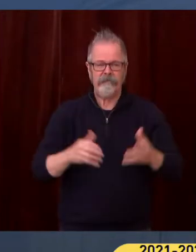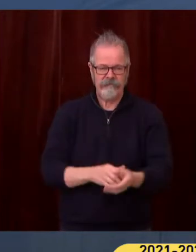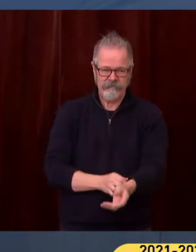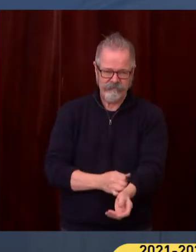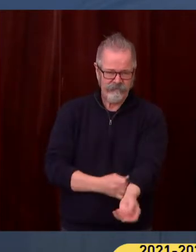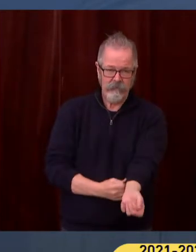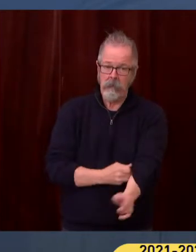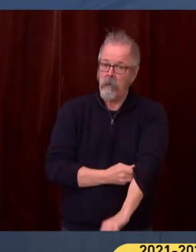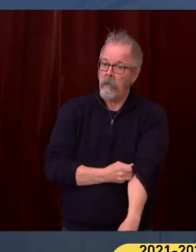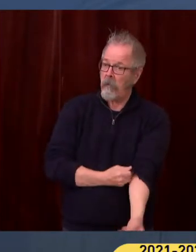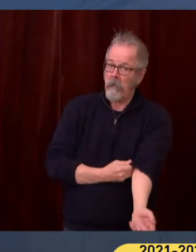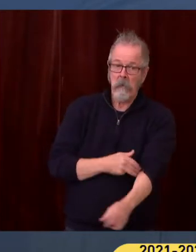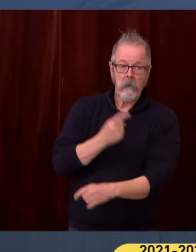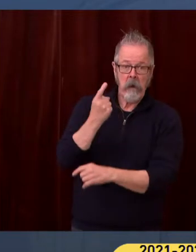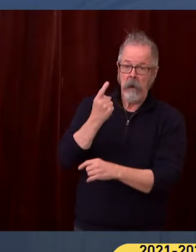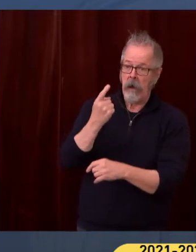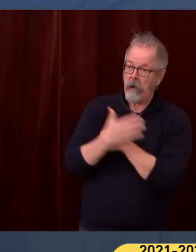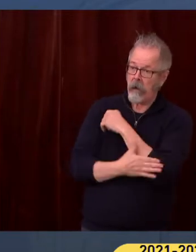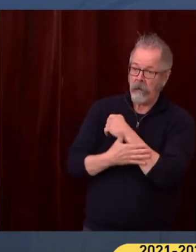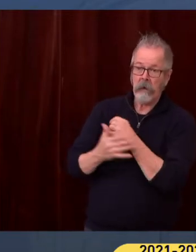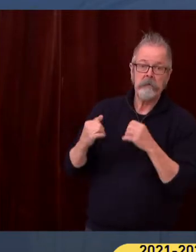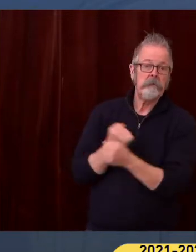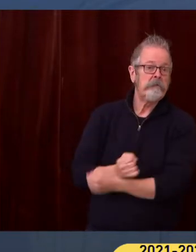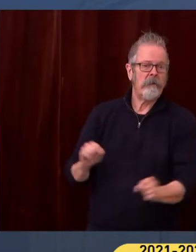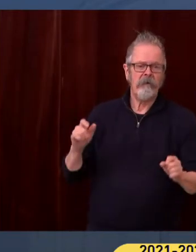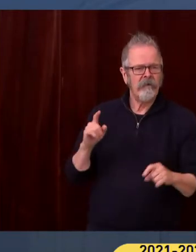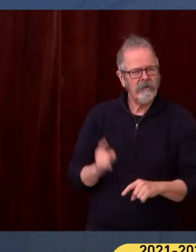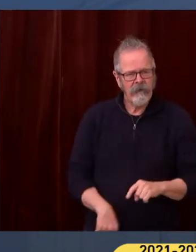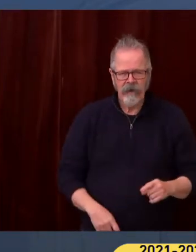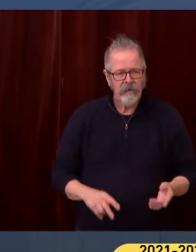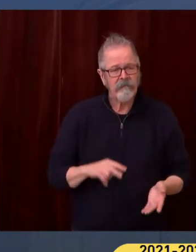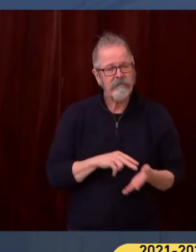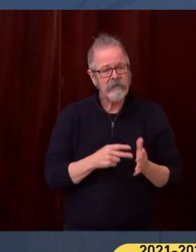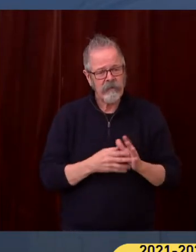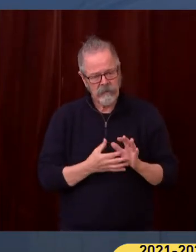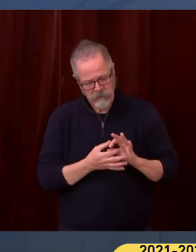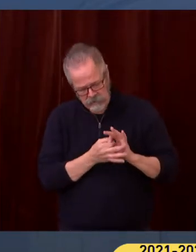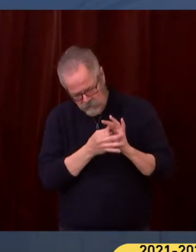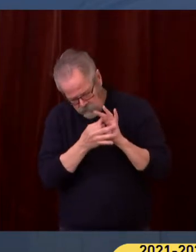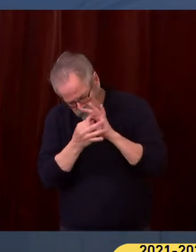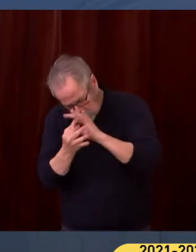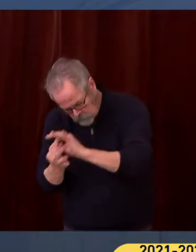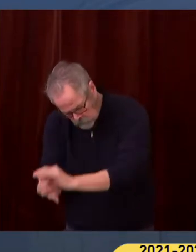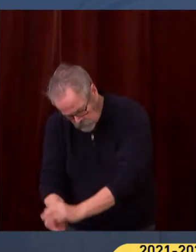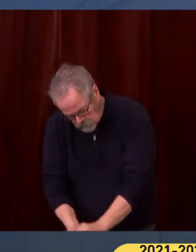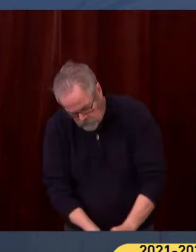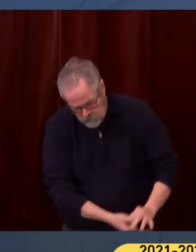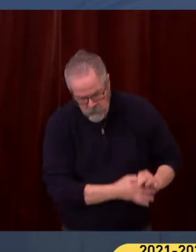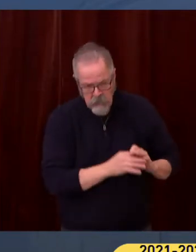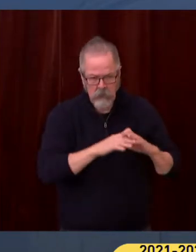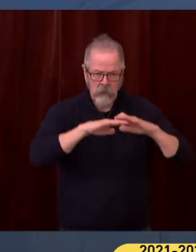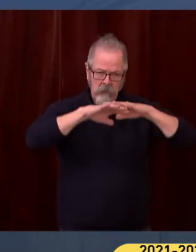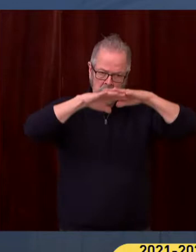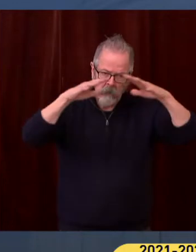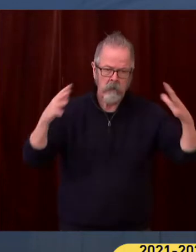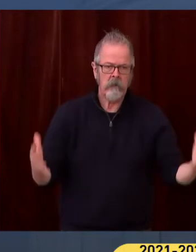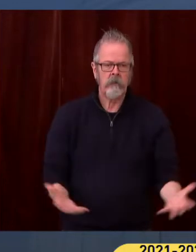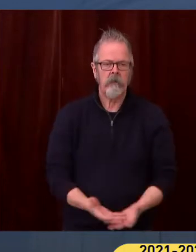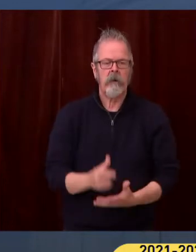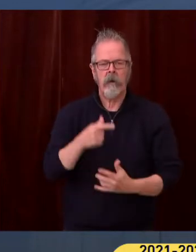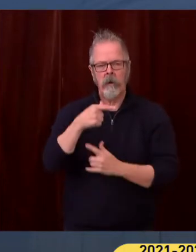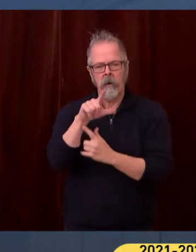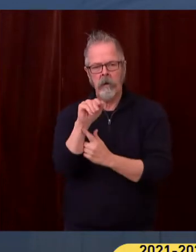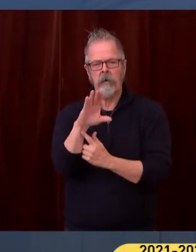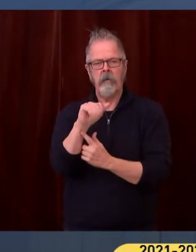carbon emissions, to reduce the change in the climate that we're experiencing. And so we're going to do our part to do that, as we expect